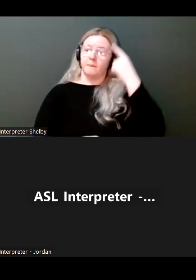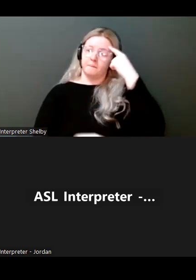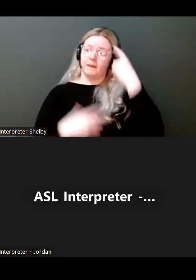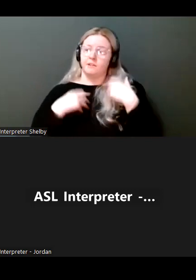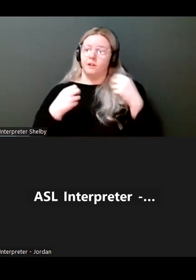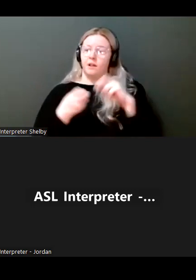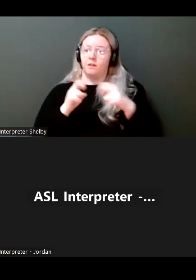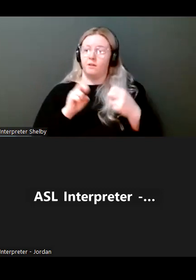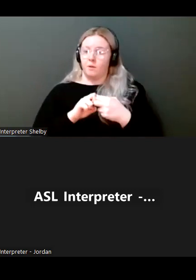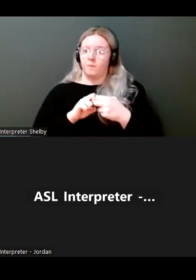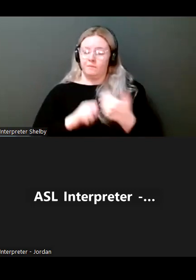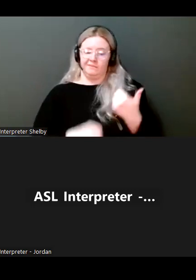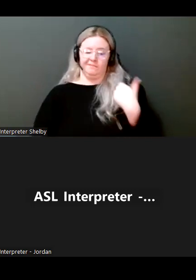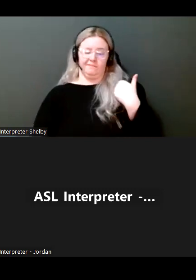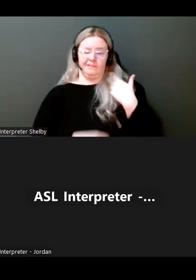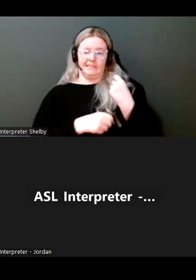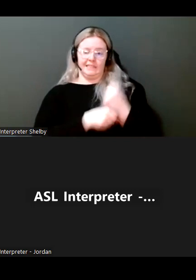in